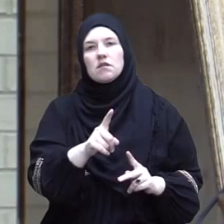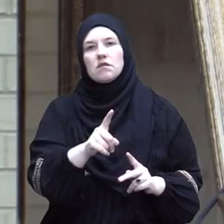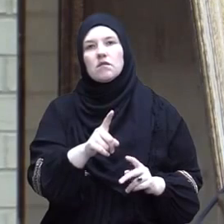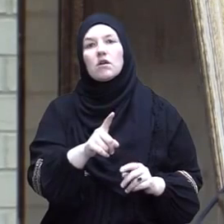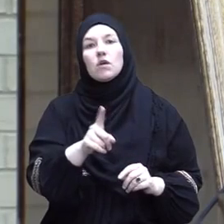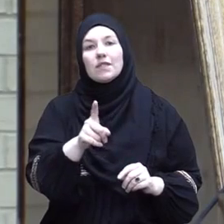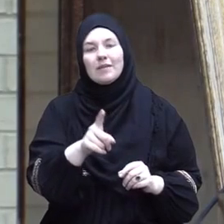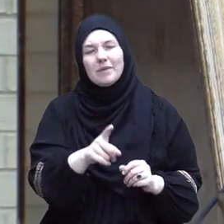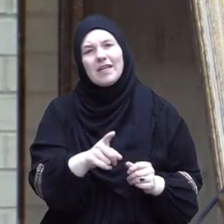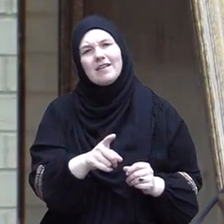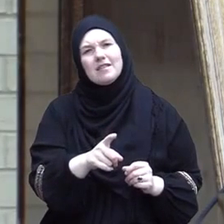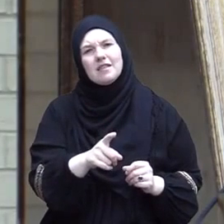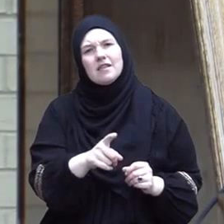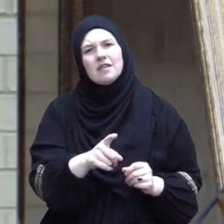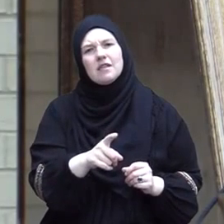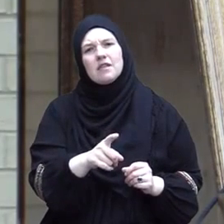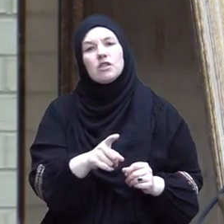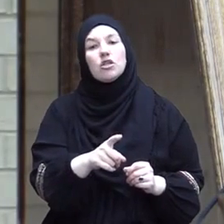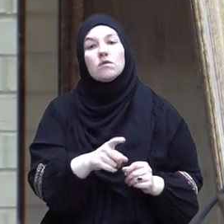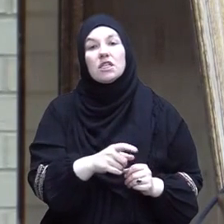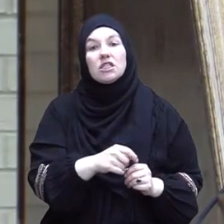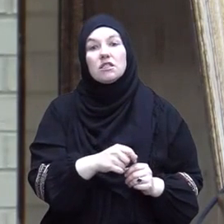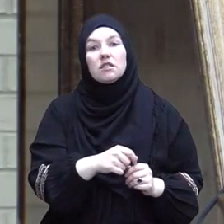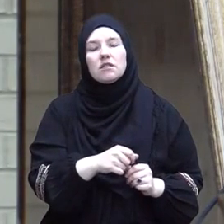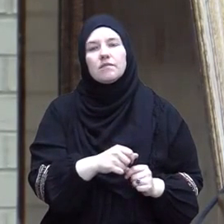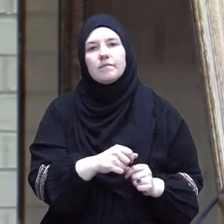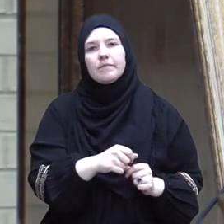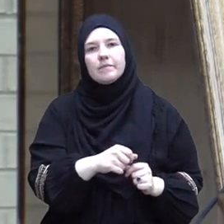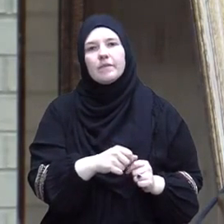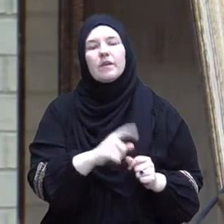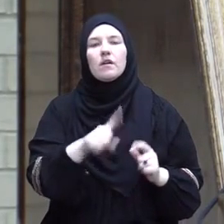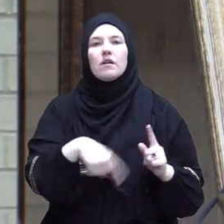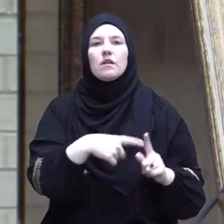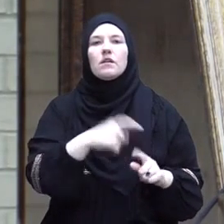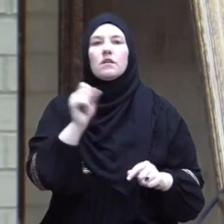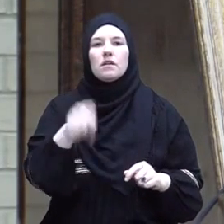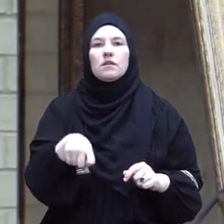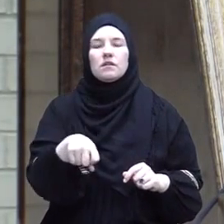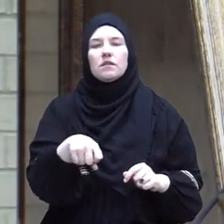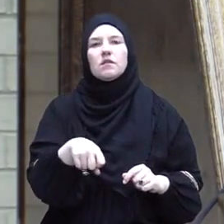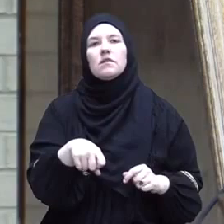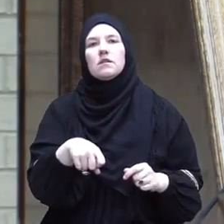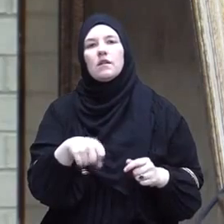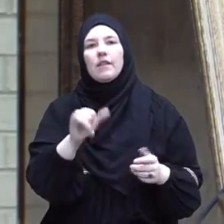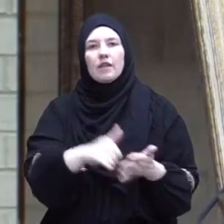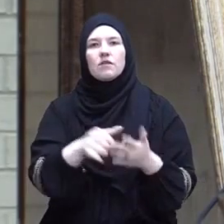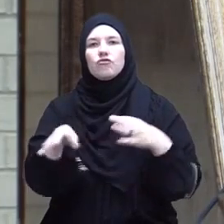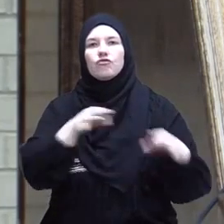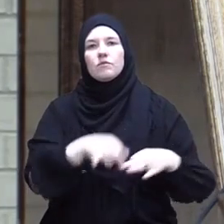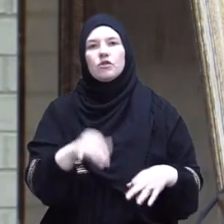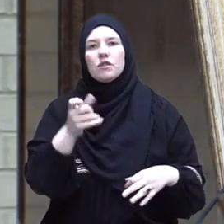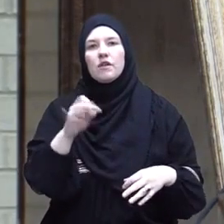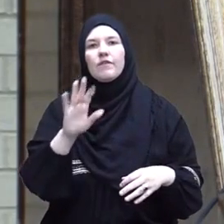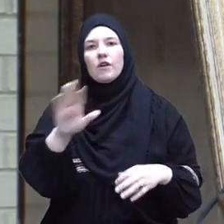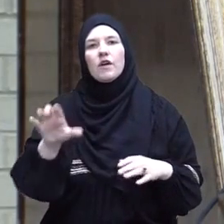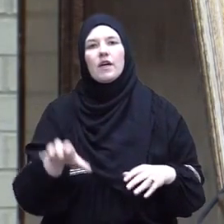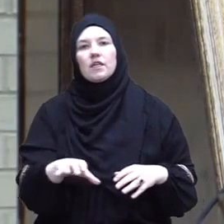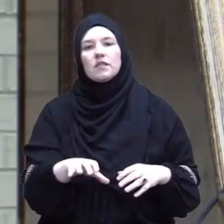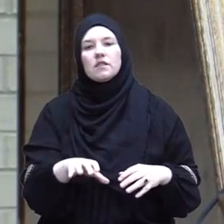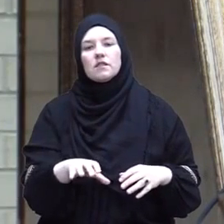people that they have committed kufr. Yes, this is a description of their